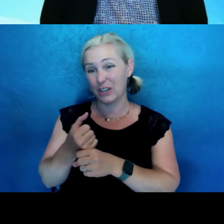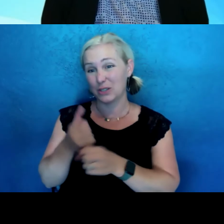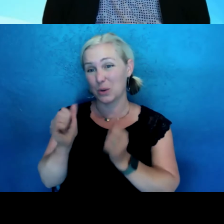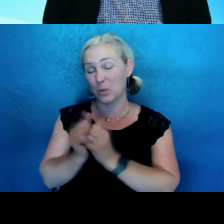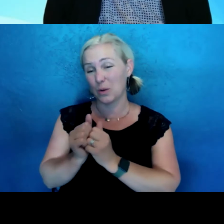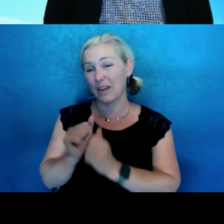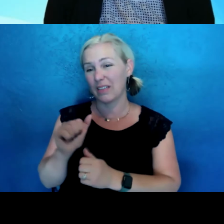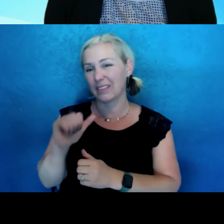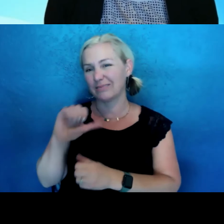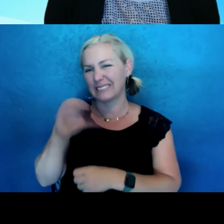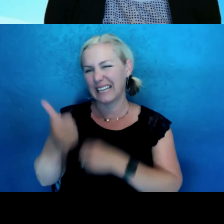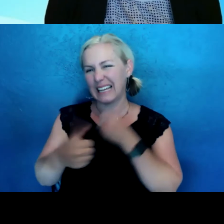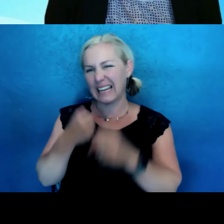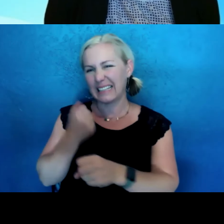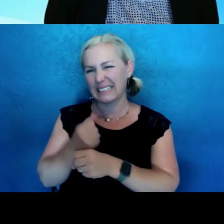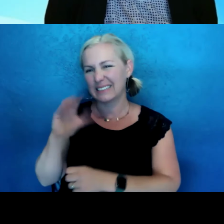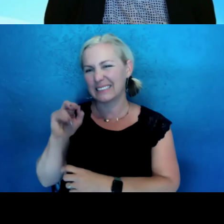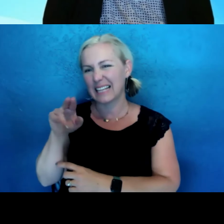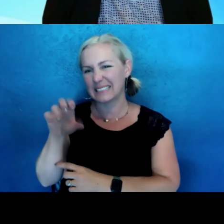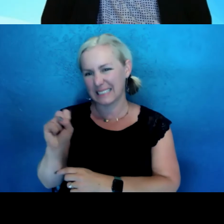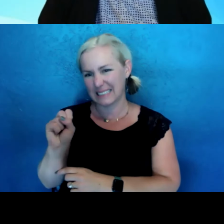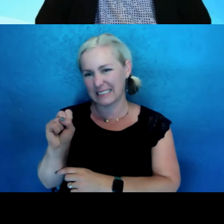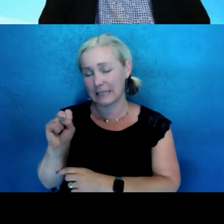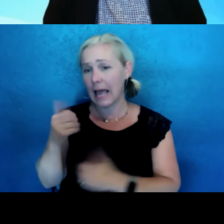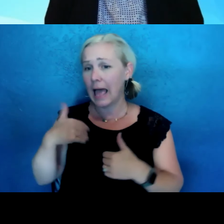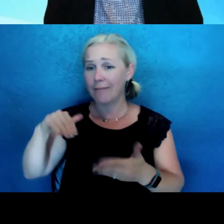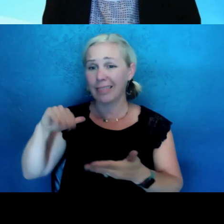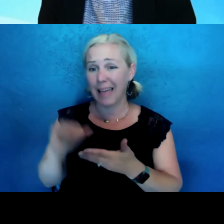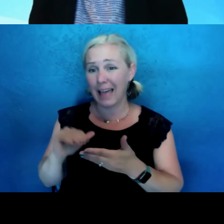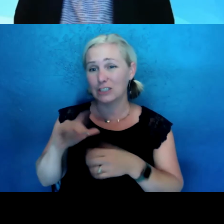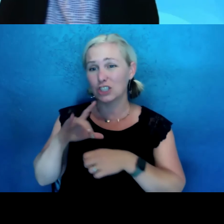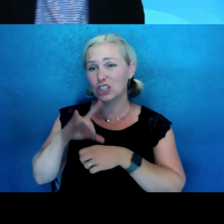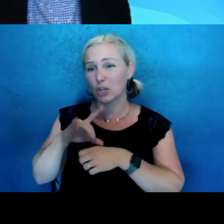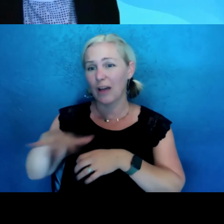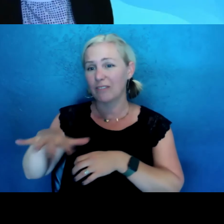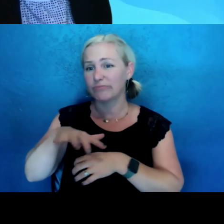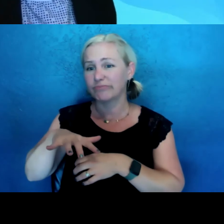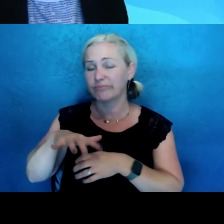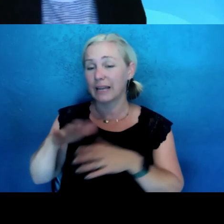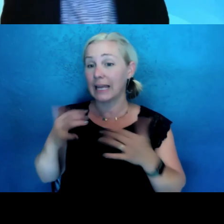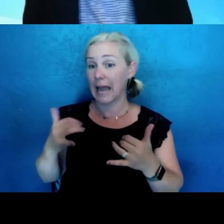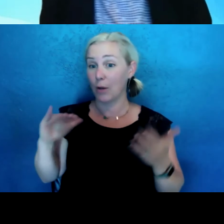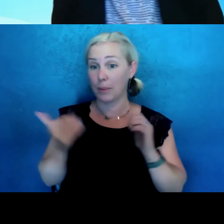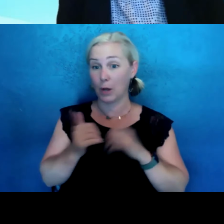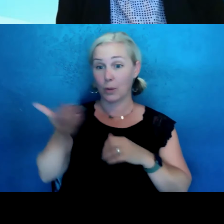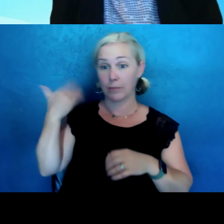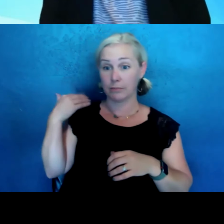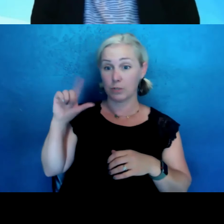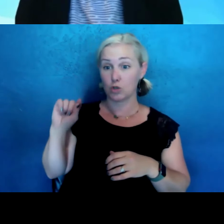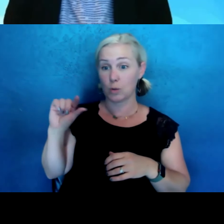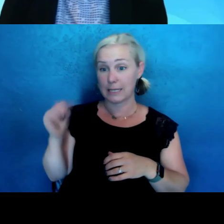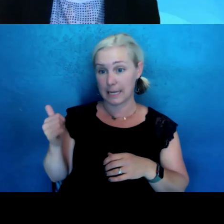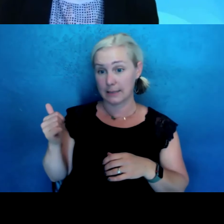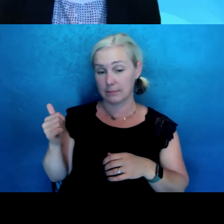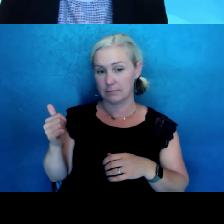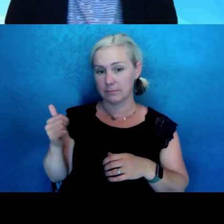census. And we surely have less geographic area now than we did in 2010.